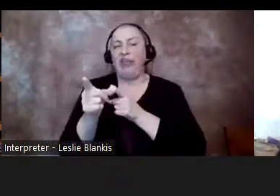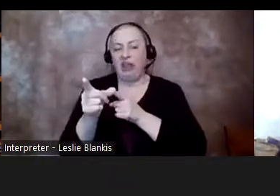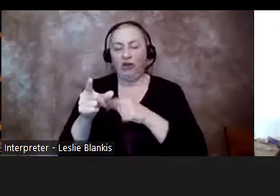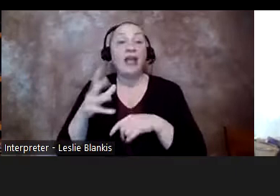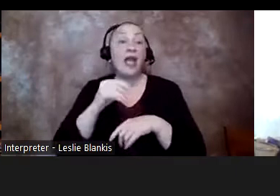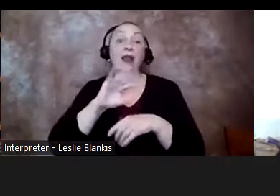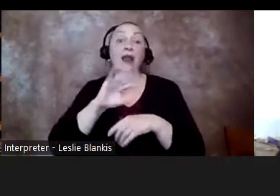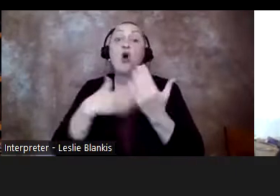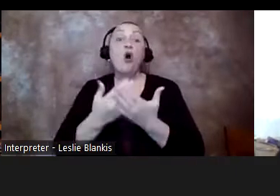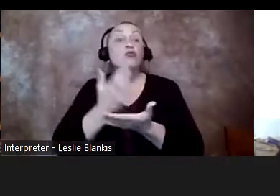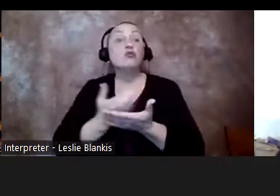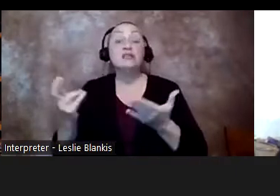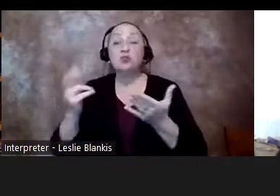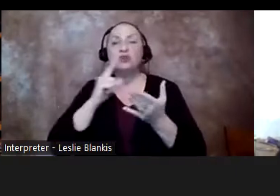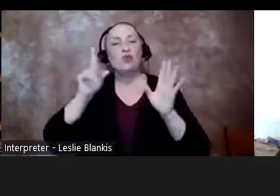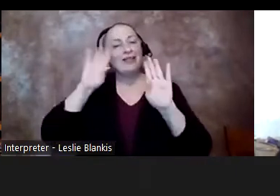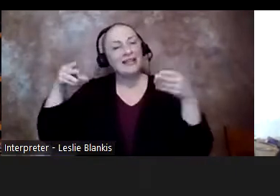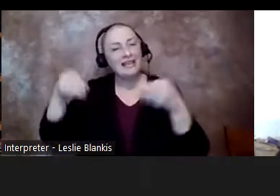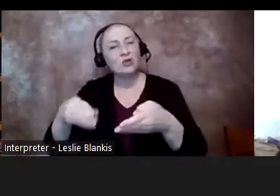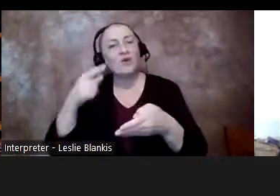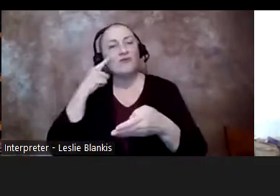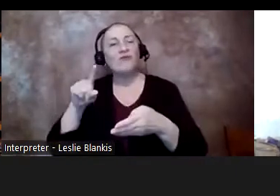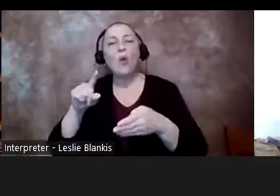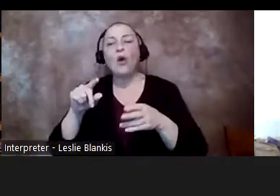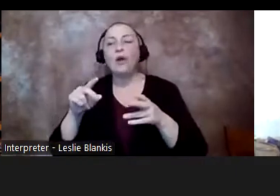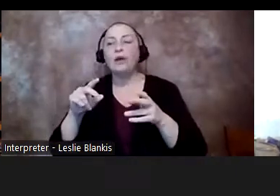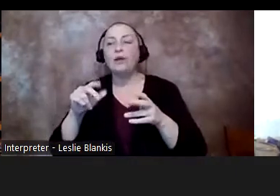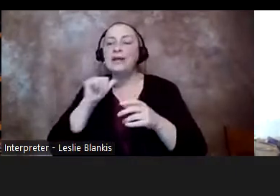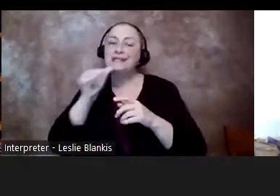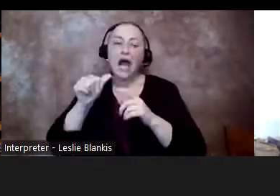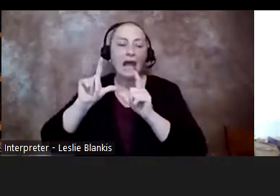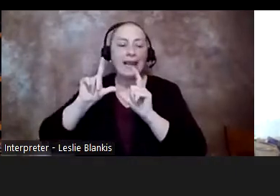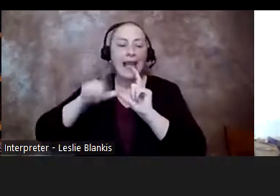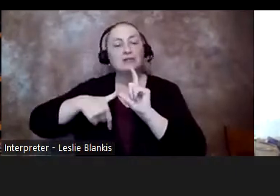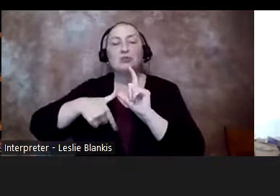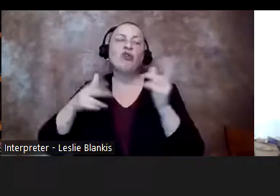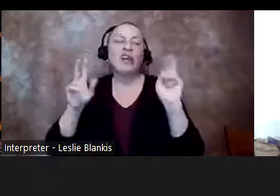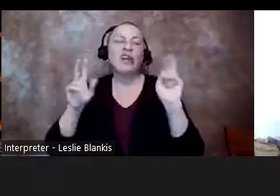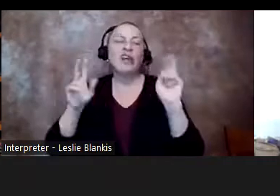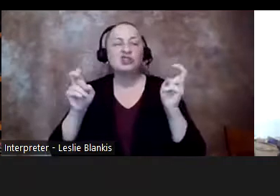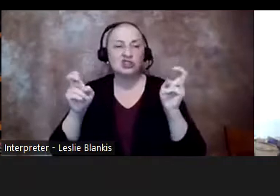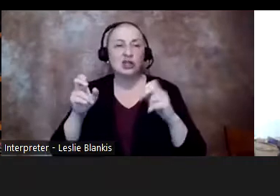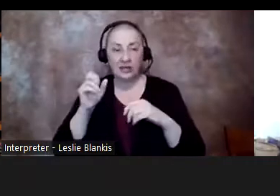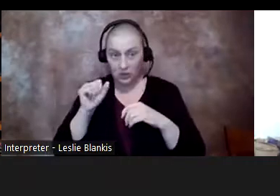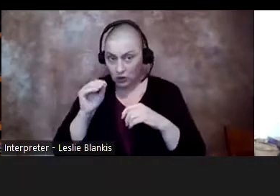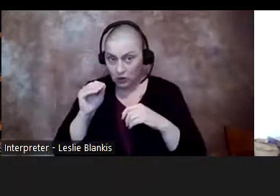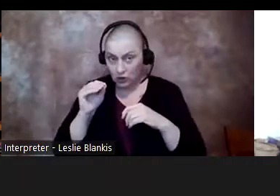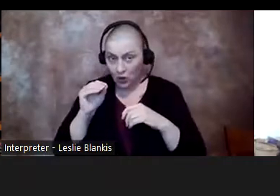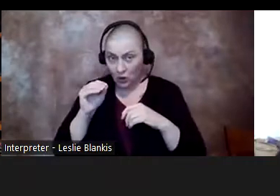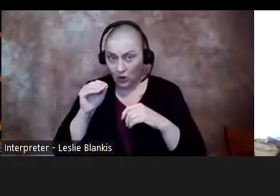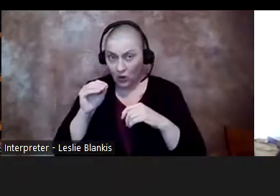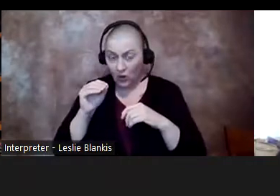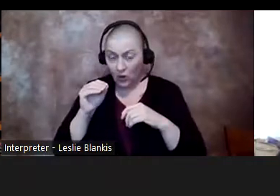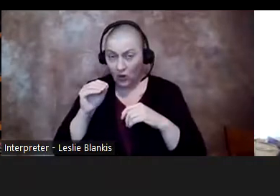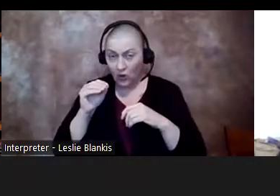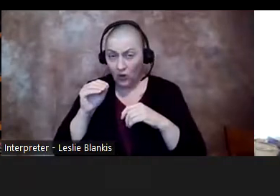geared for the non-expiration. So they are resources that are good at any time, barring any major